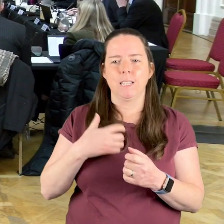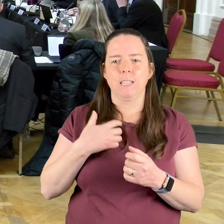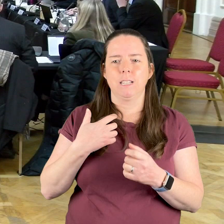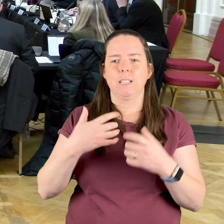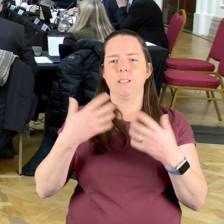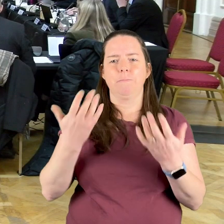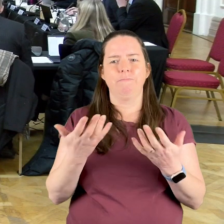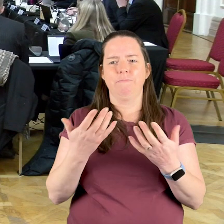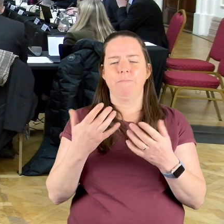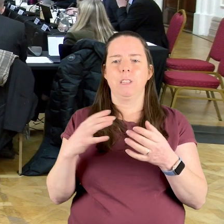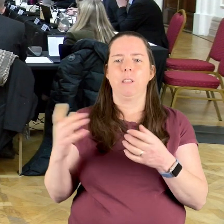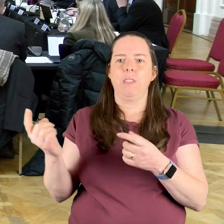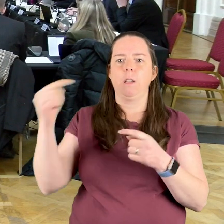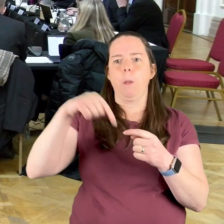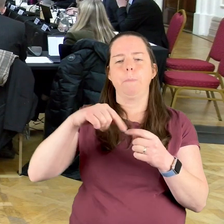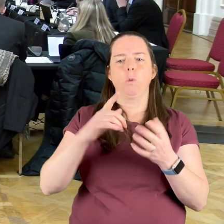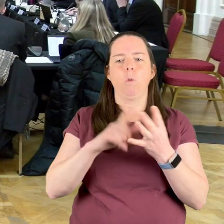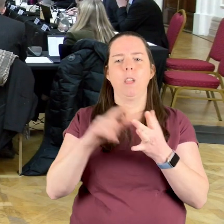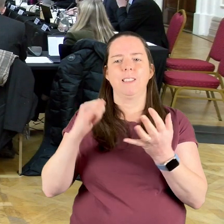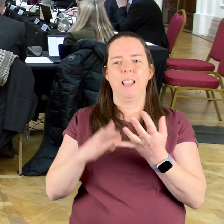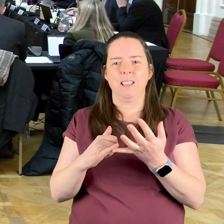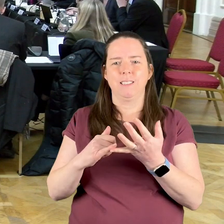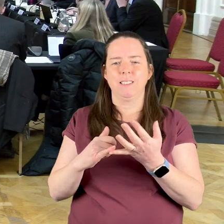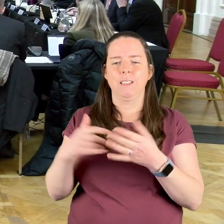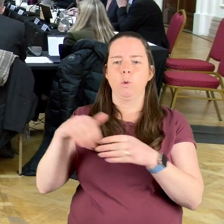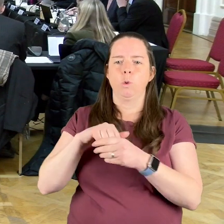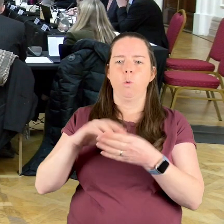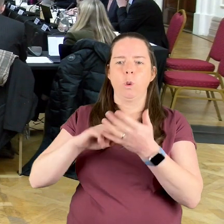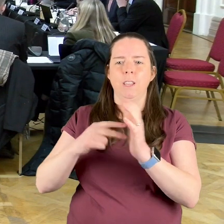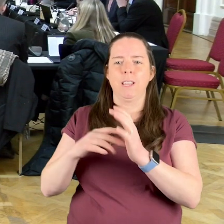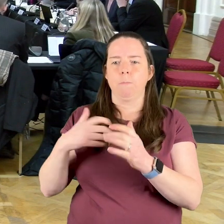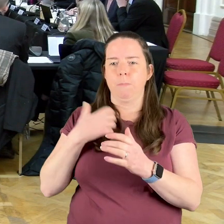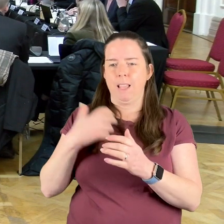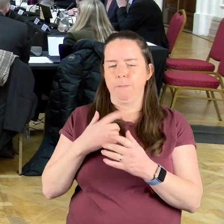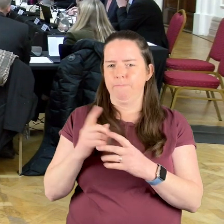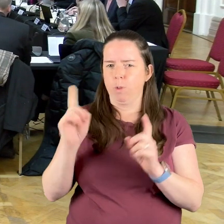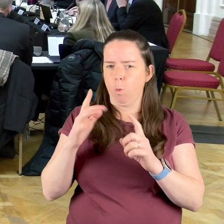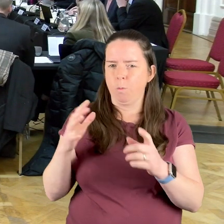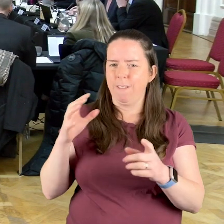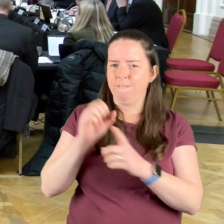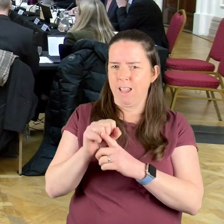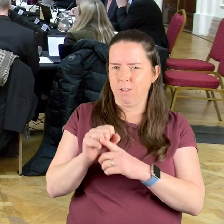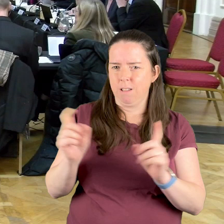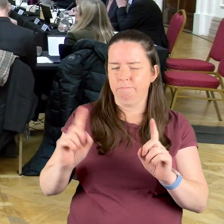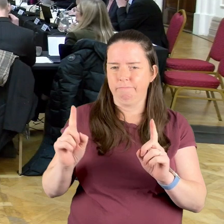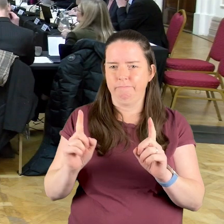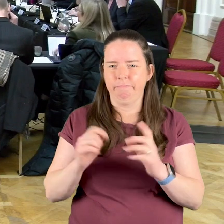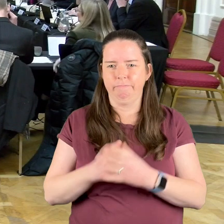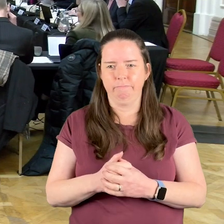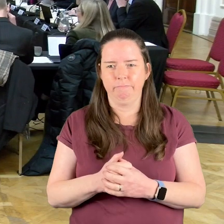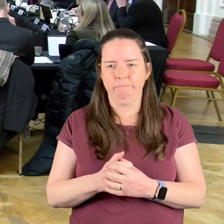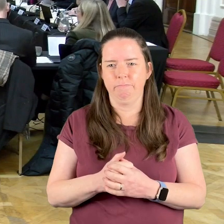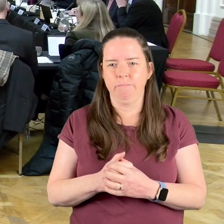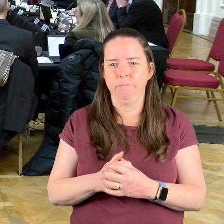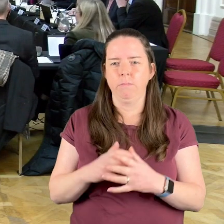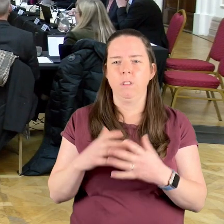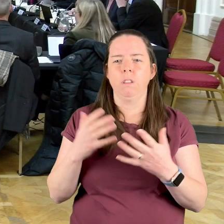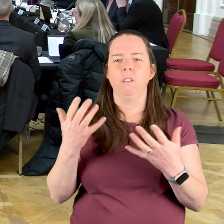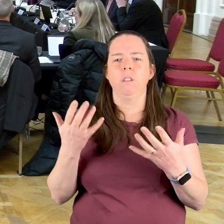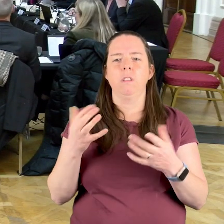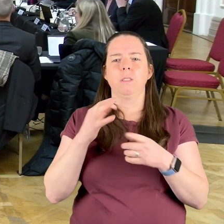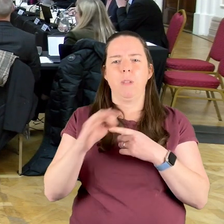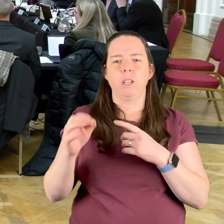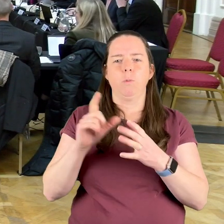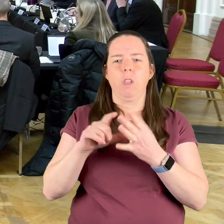comes to the ICS, even including the organization complaints. What we found that, especially with the ICS complaints